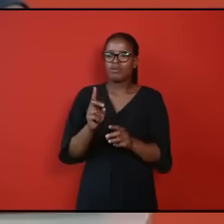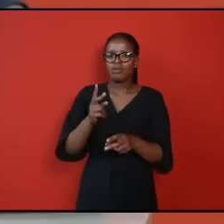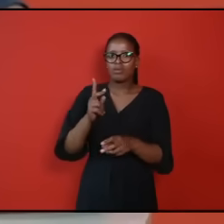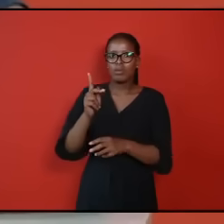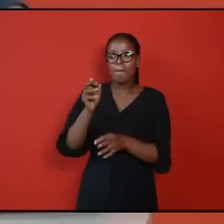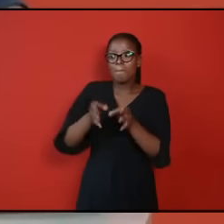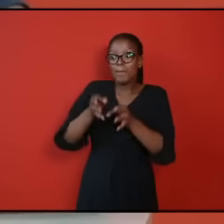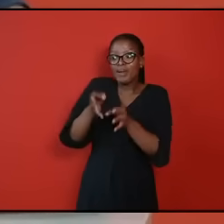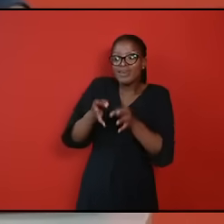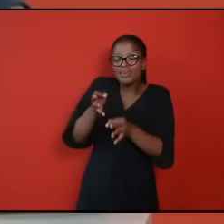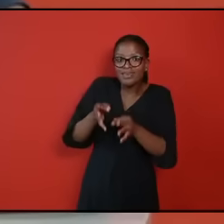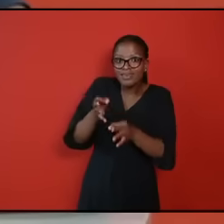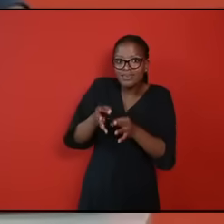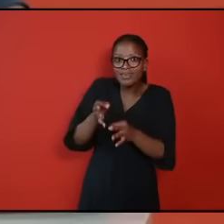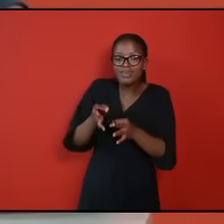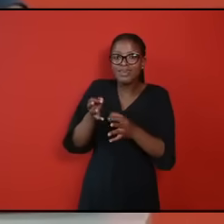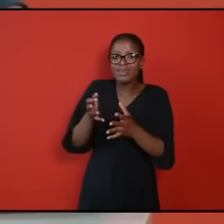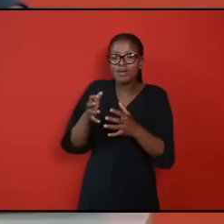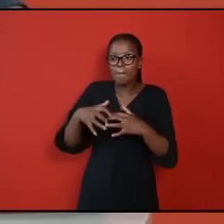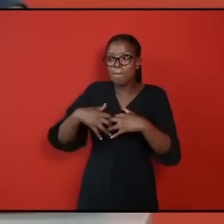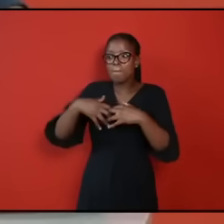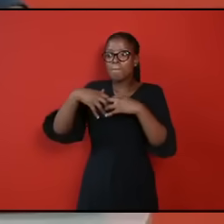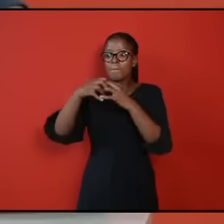politics and forming a party,